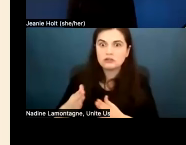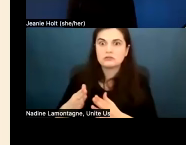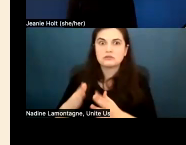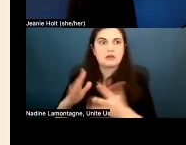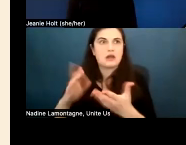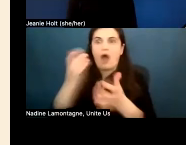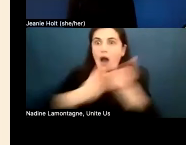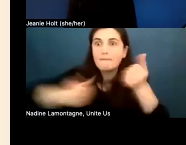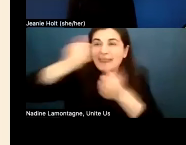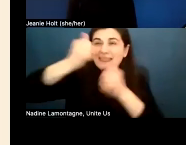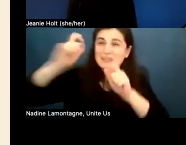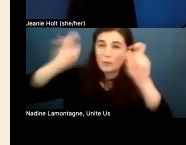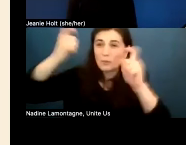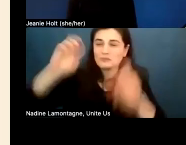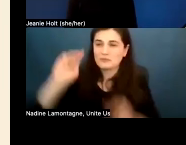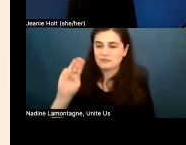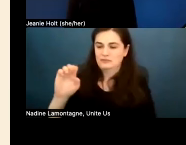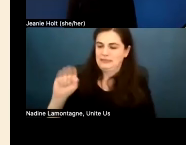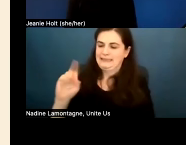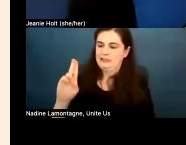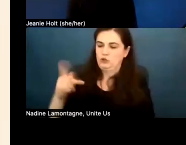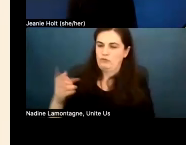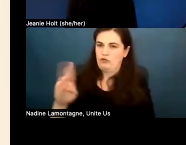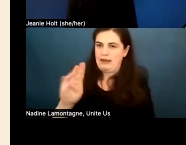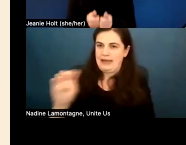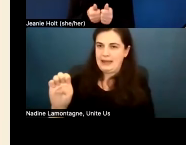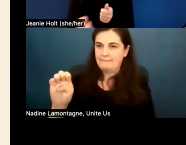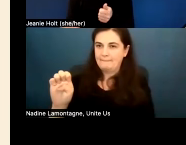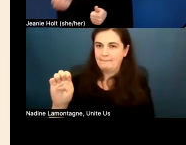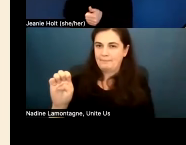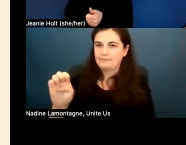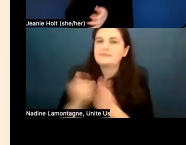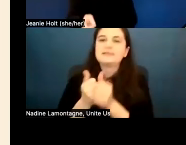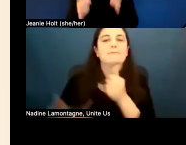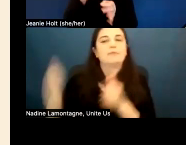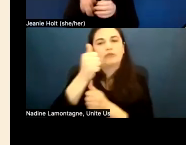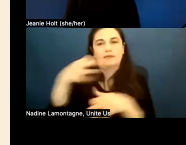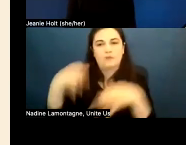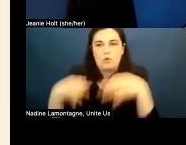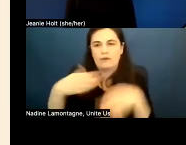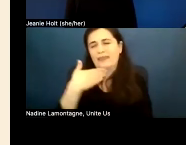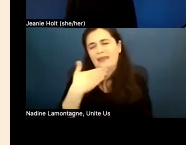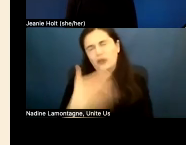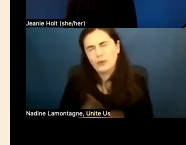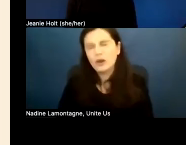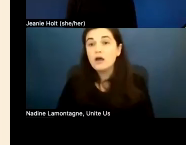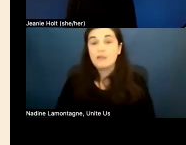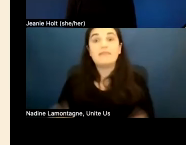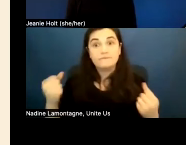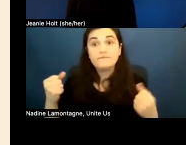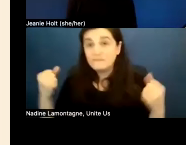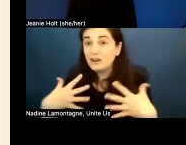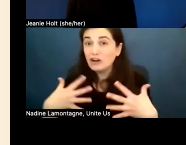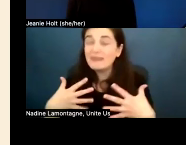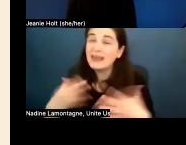Court cases, and then bills based in misinformation and fear tactics. One of the bills that